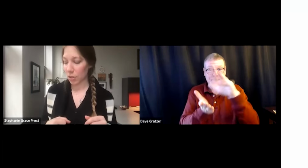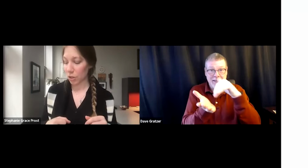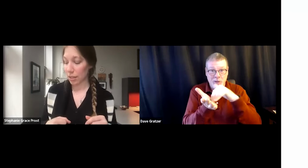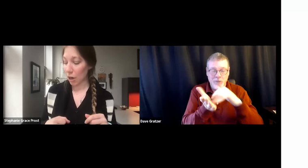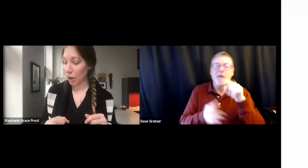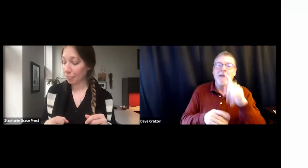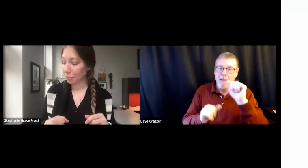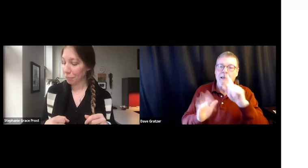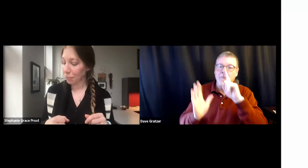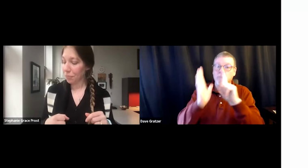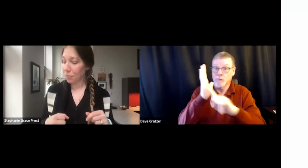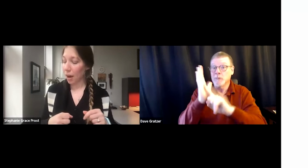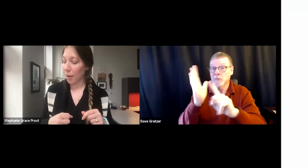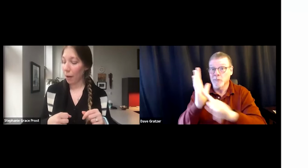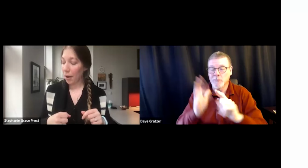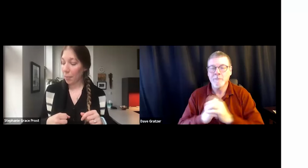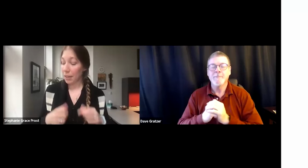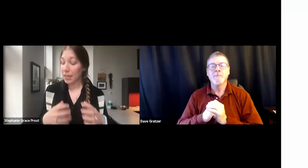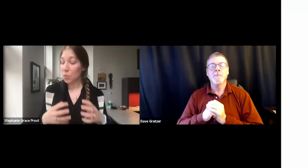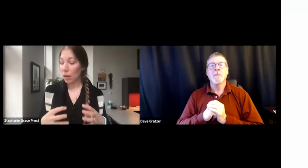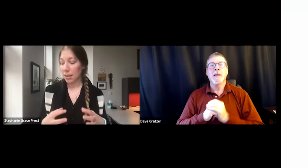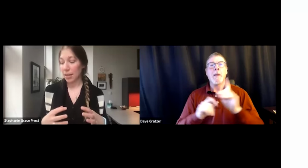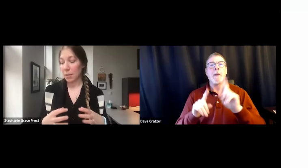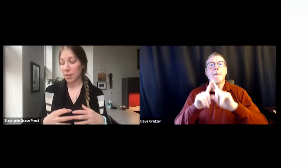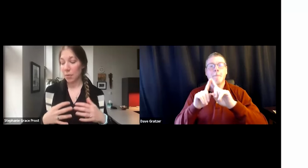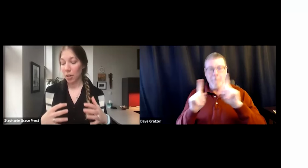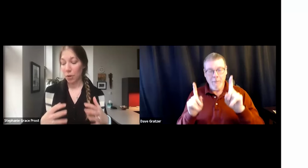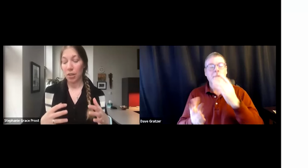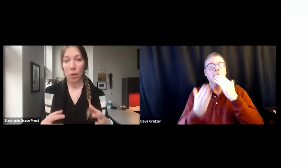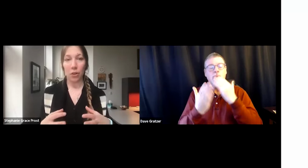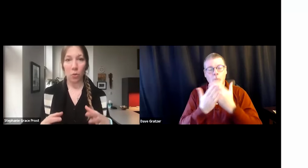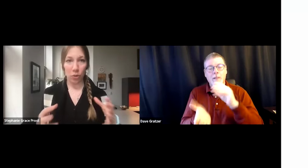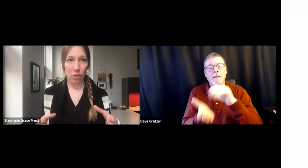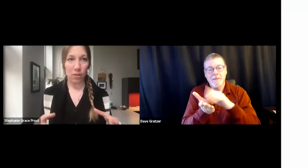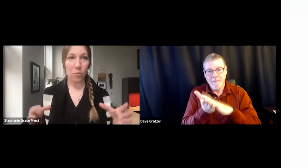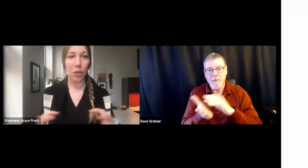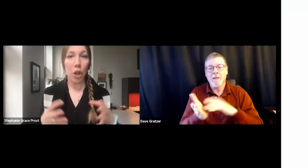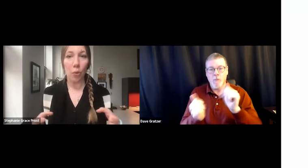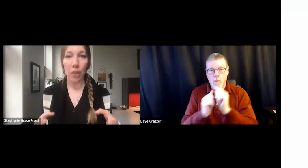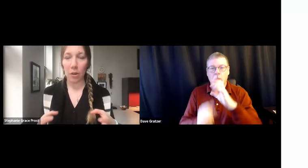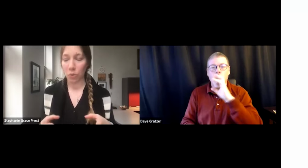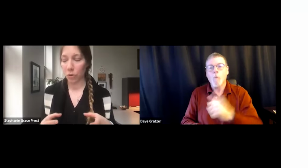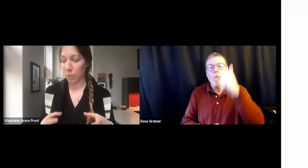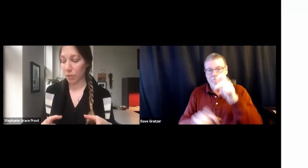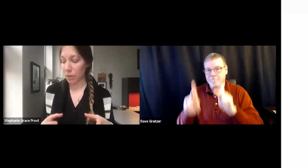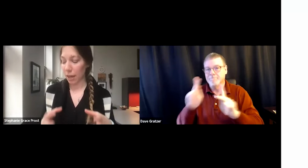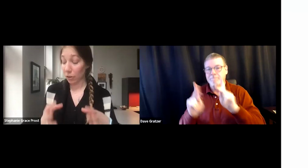conduct research in this area. But it is well documented among community dwelling older adults. So we know